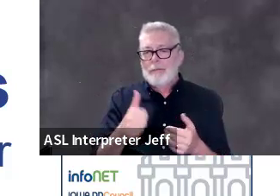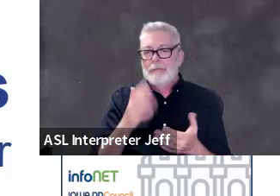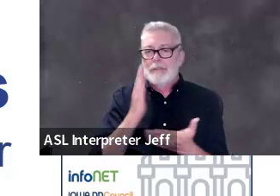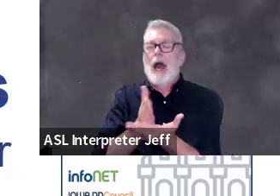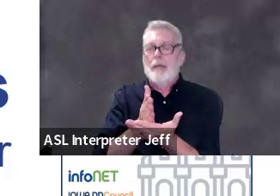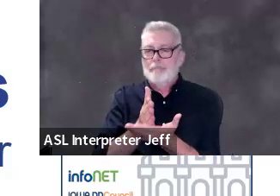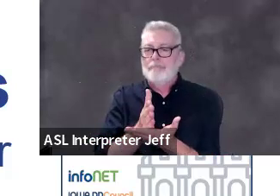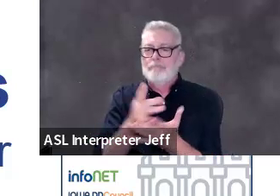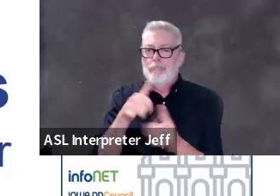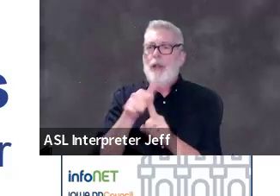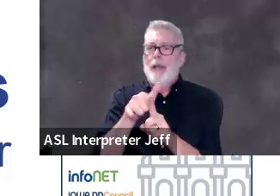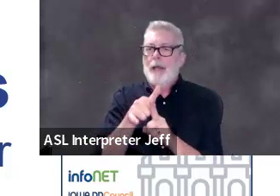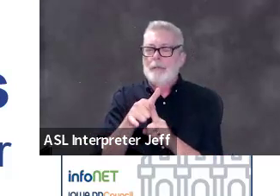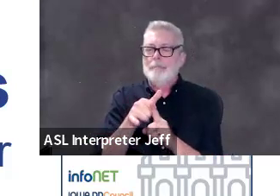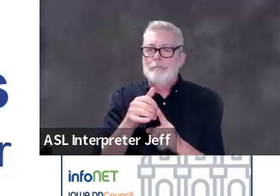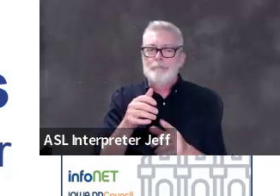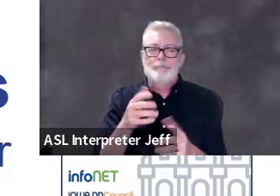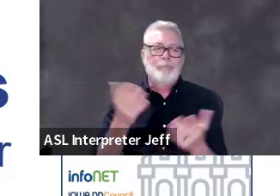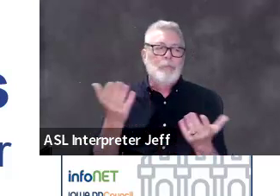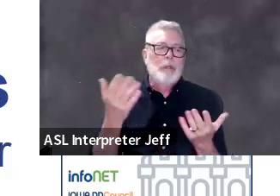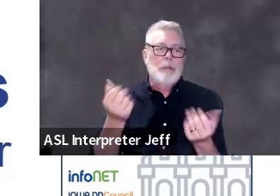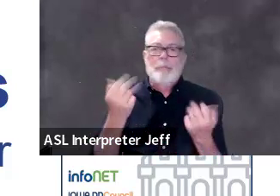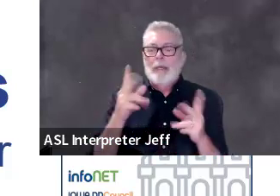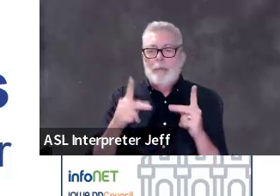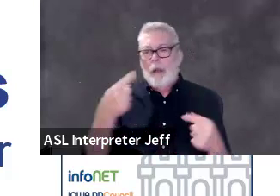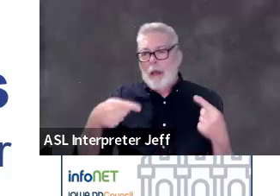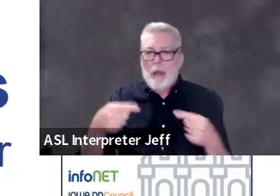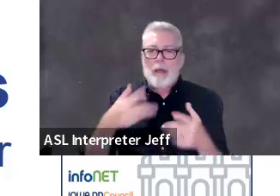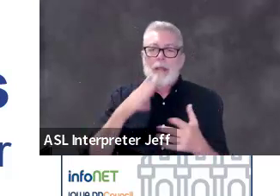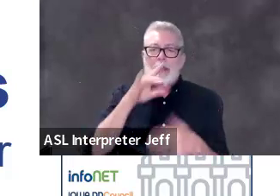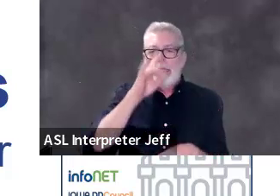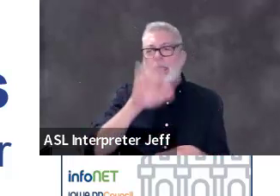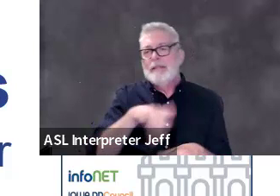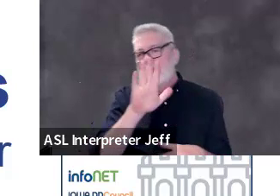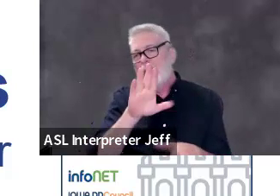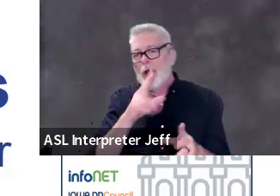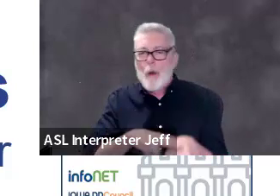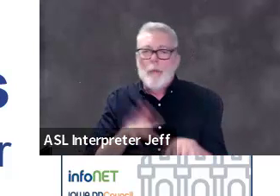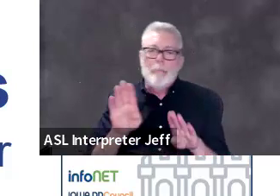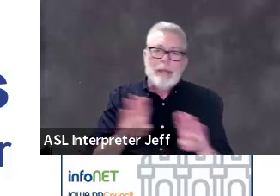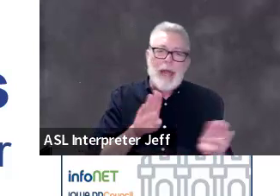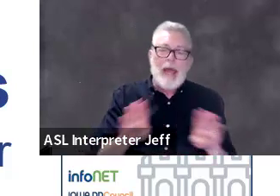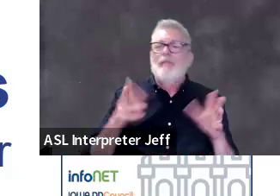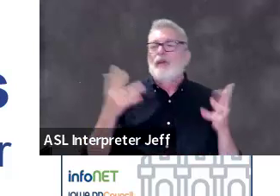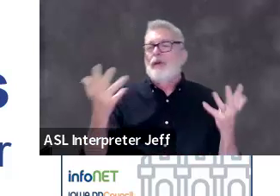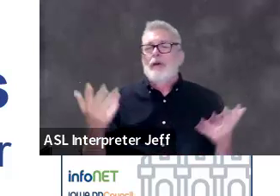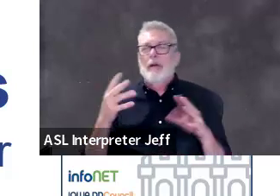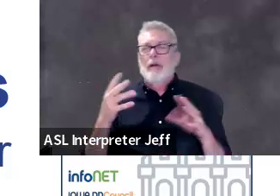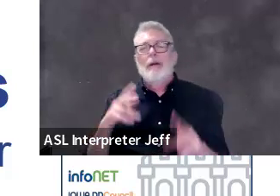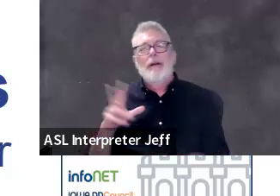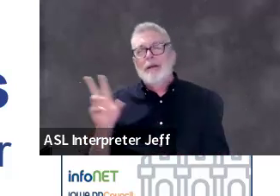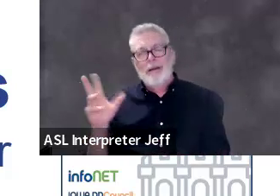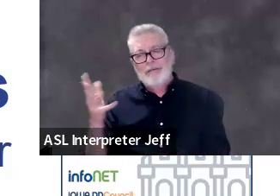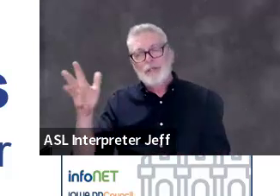intervene in the bullying. There was a lot of people talking about, oh, kids are just kids. Kids will be kids. And that